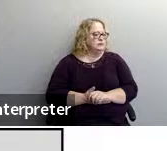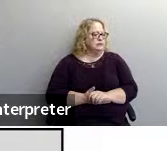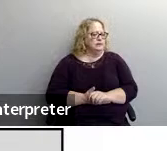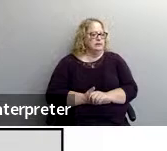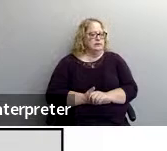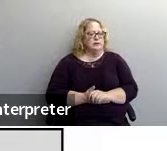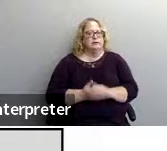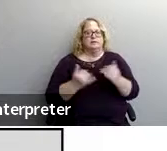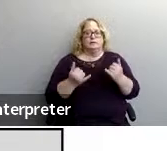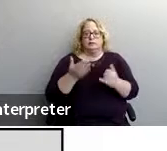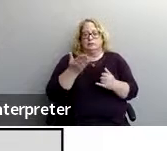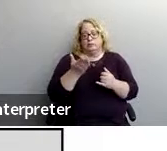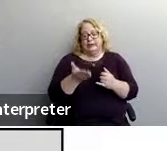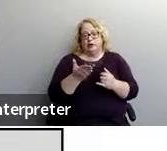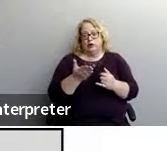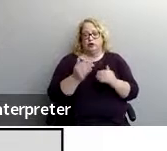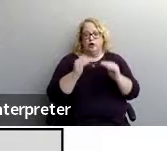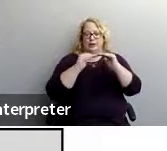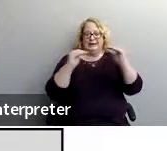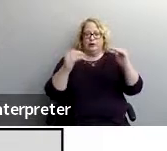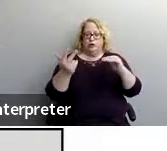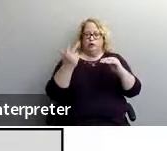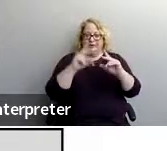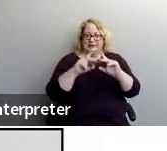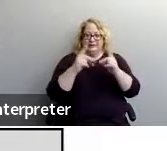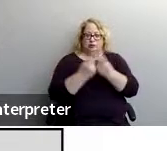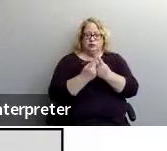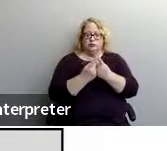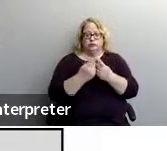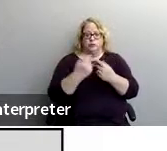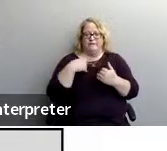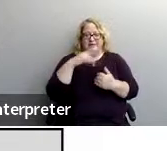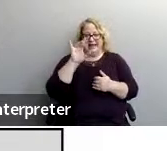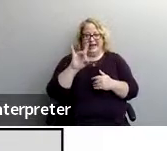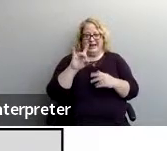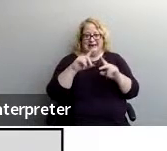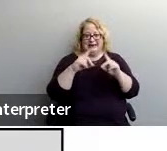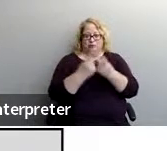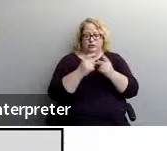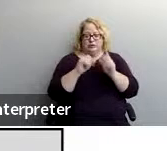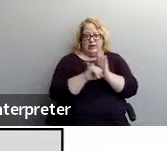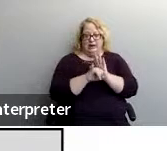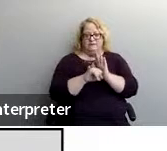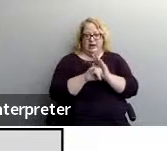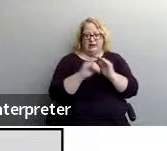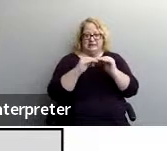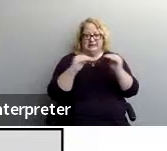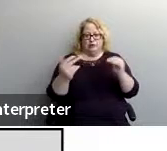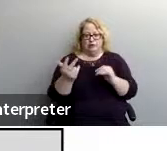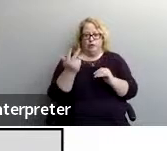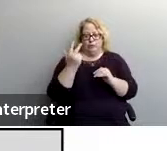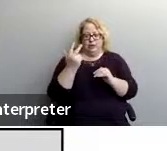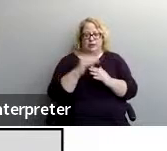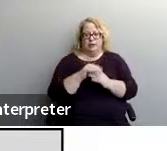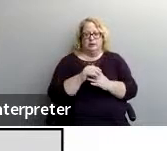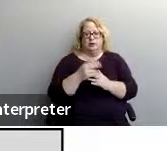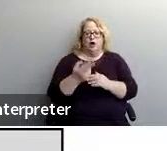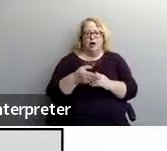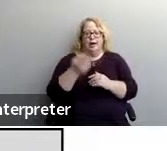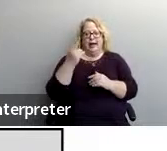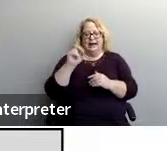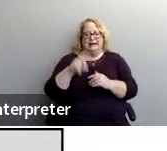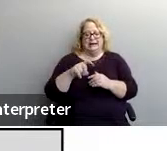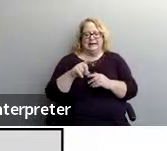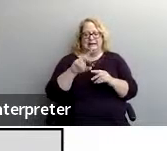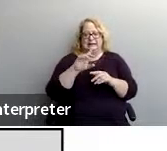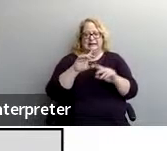What you have before you are our Tier 3 districts. We have 8 districts that are identified as Tier 3, our high-need districts, and